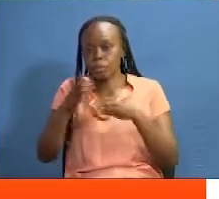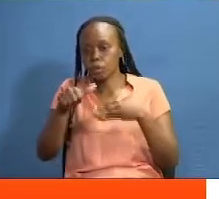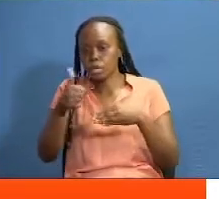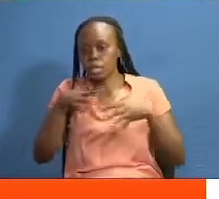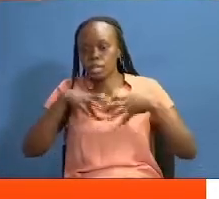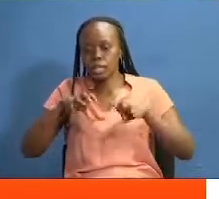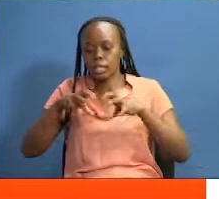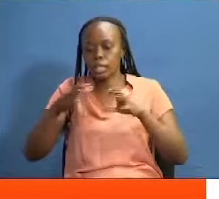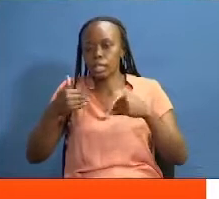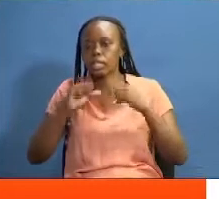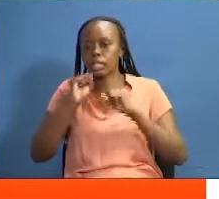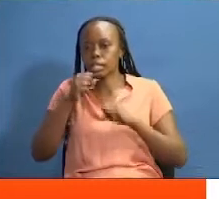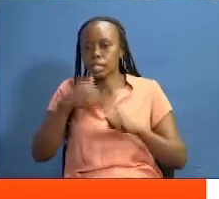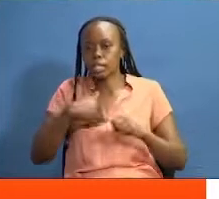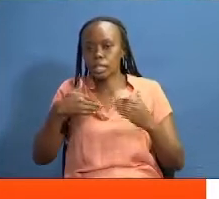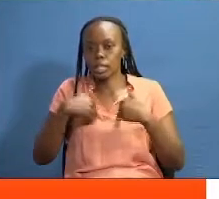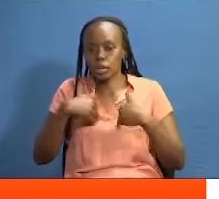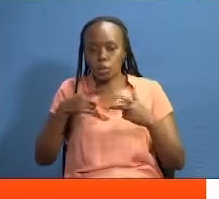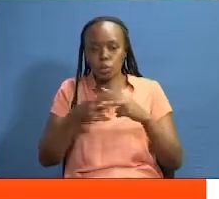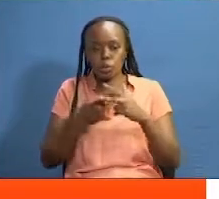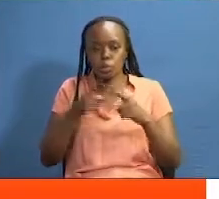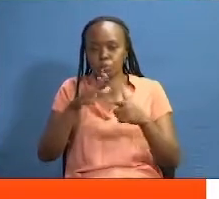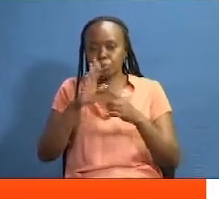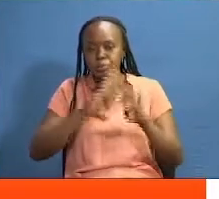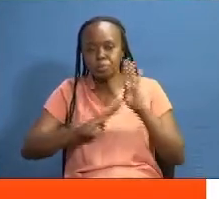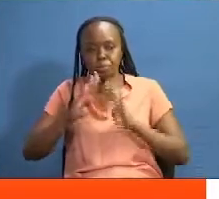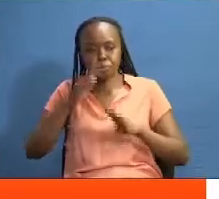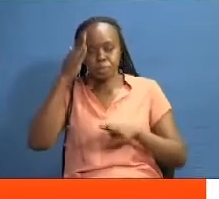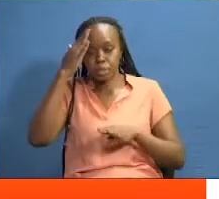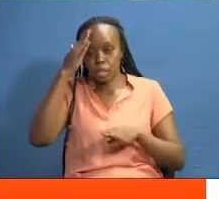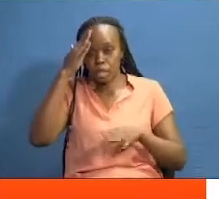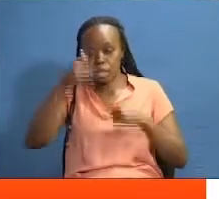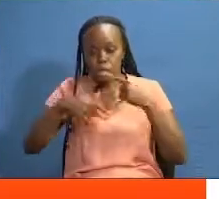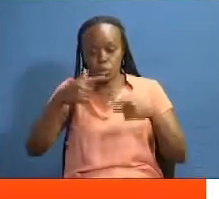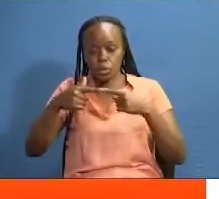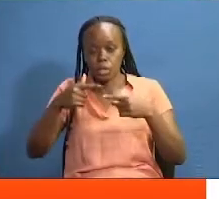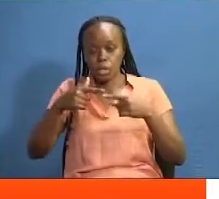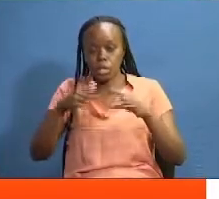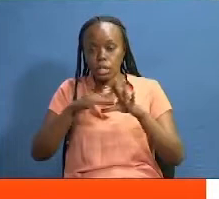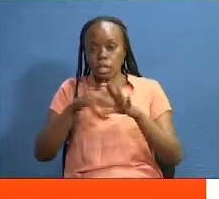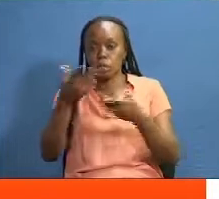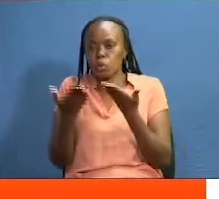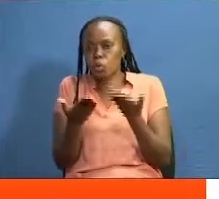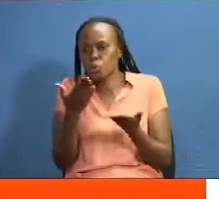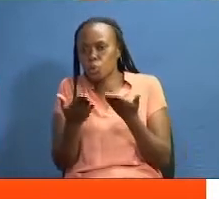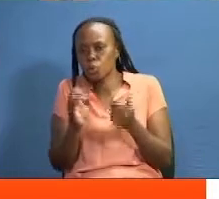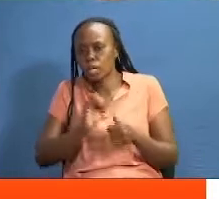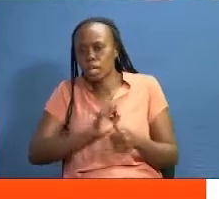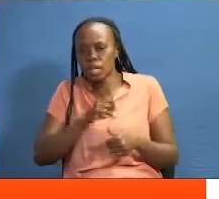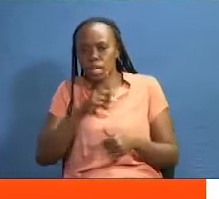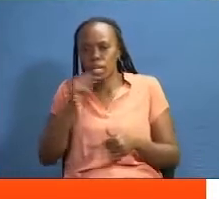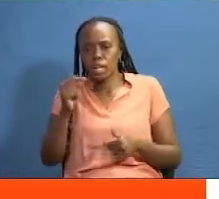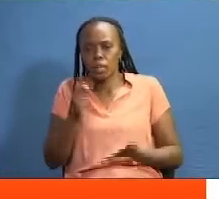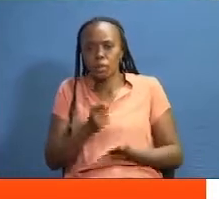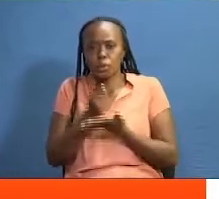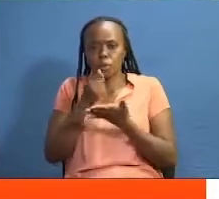Yes, I have to start thinking about entrepreneurship. I have to start thinking about internship. Where can I go